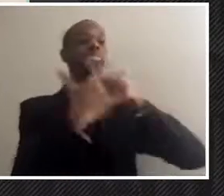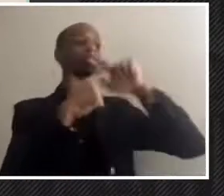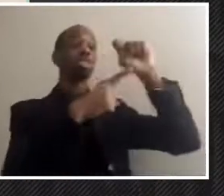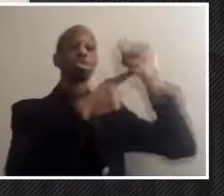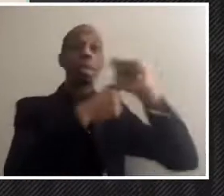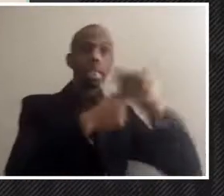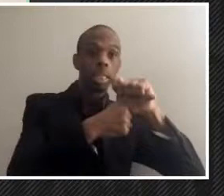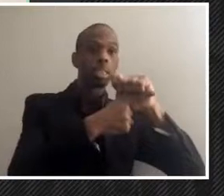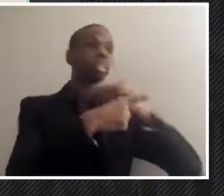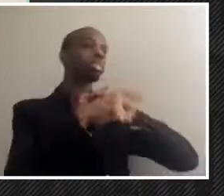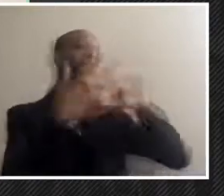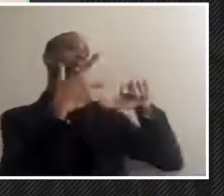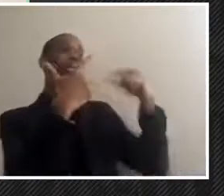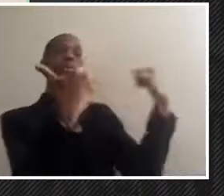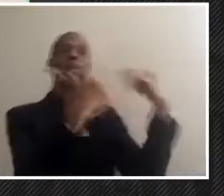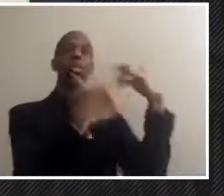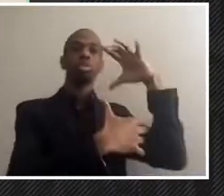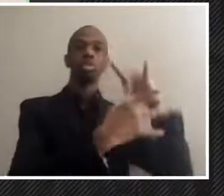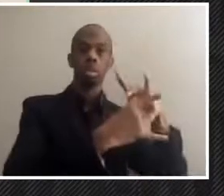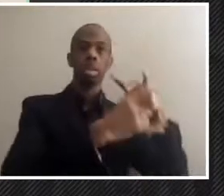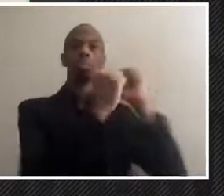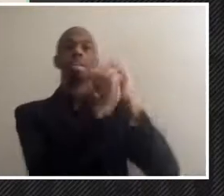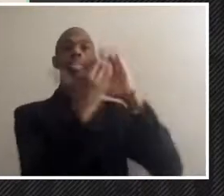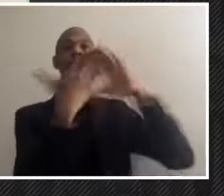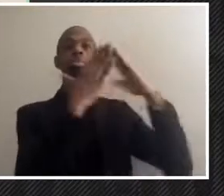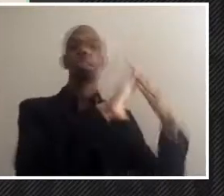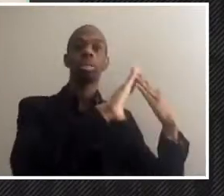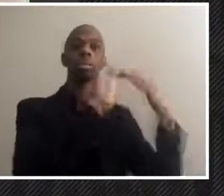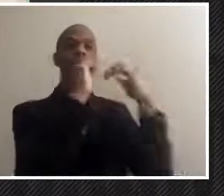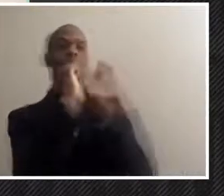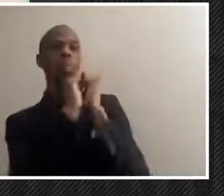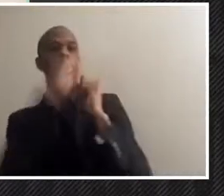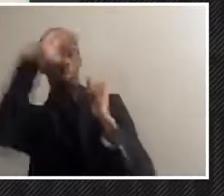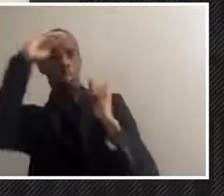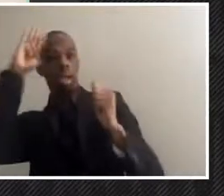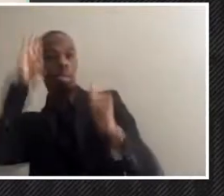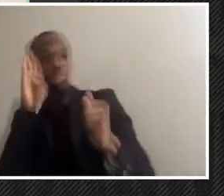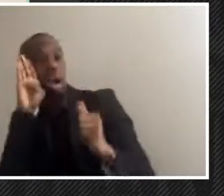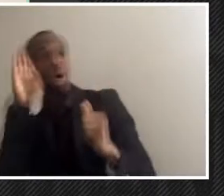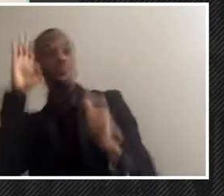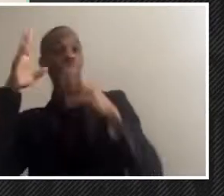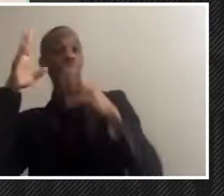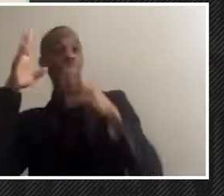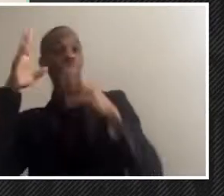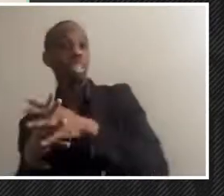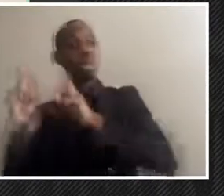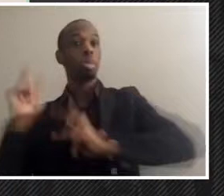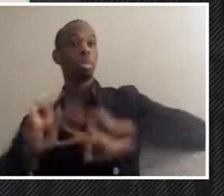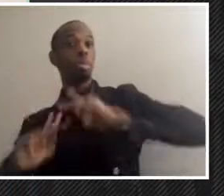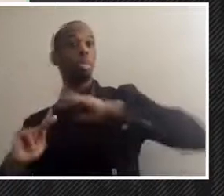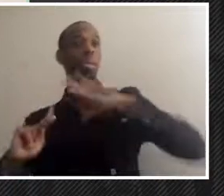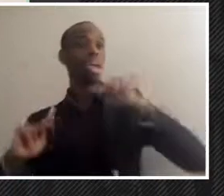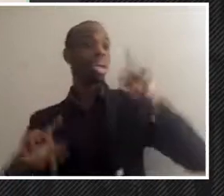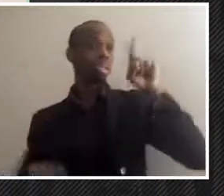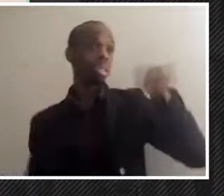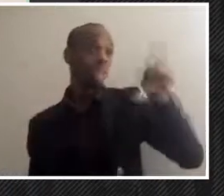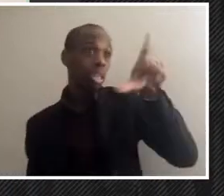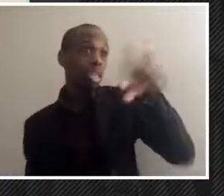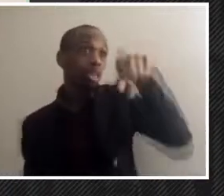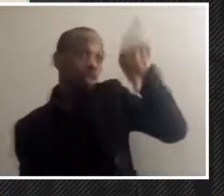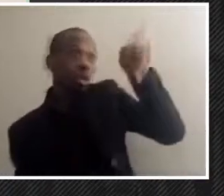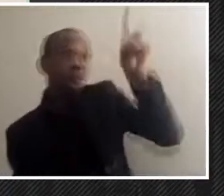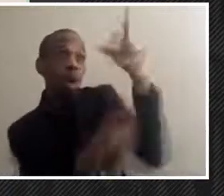some training, and go get their people. Because this isn't necessarily our work. I don't believe